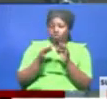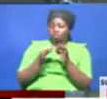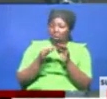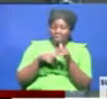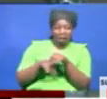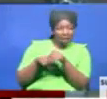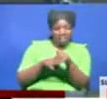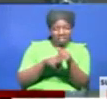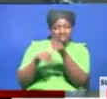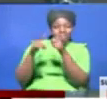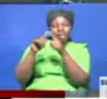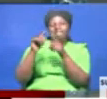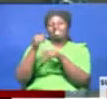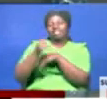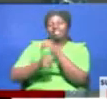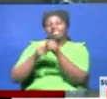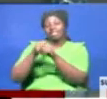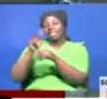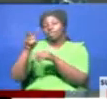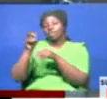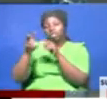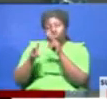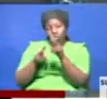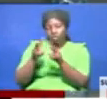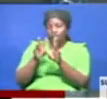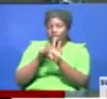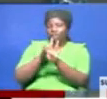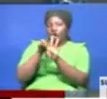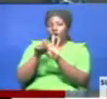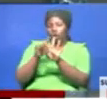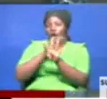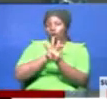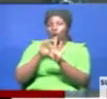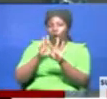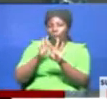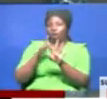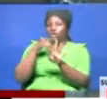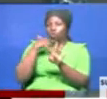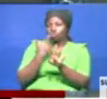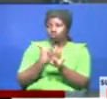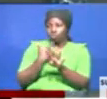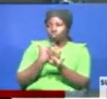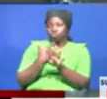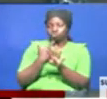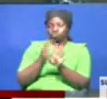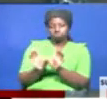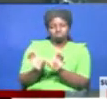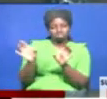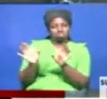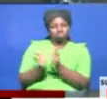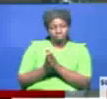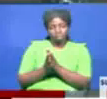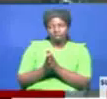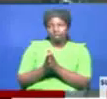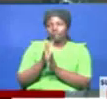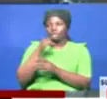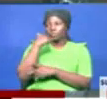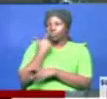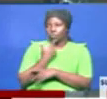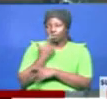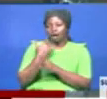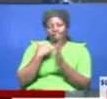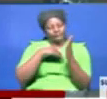But in 2022, 4 commissioners who pulling apart. Absolutely, who have read Chapter